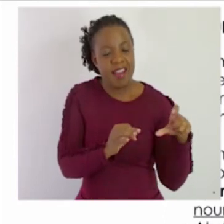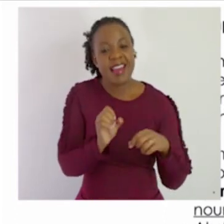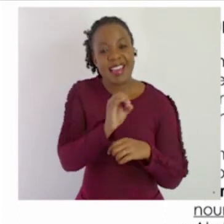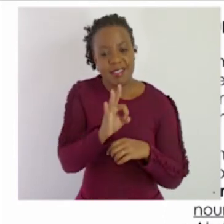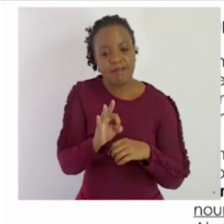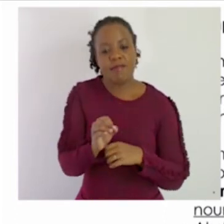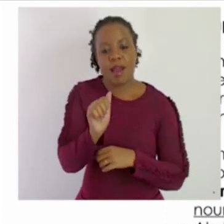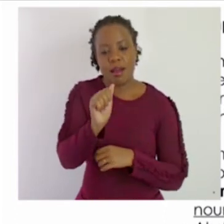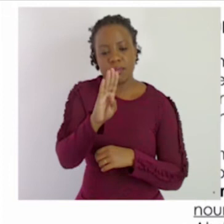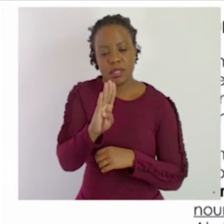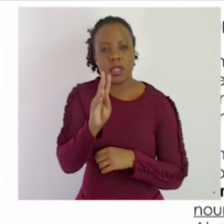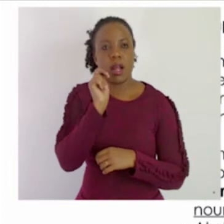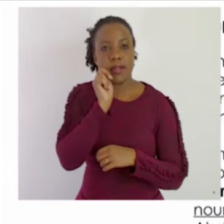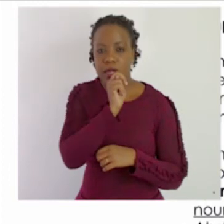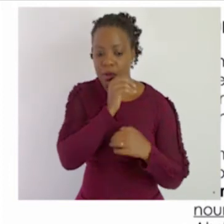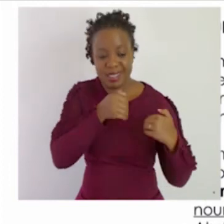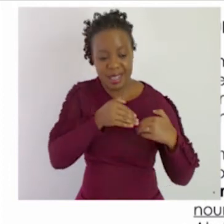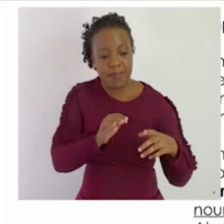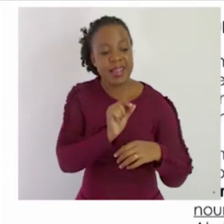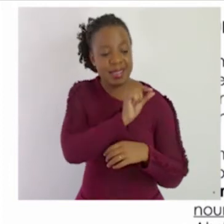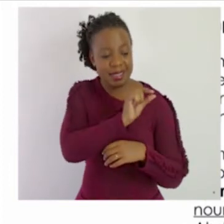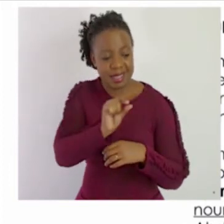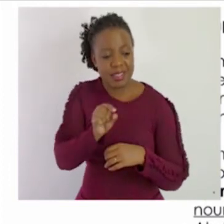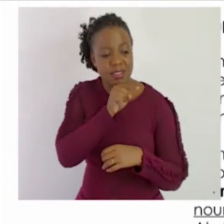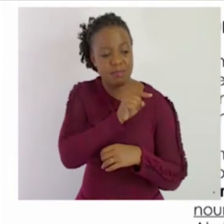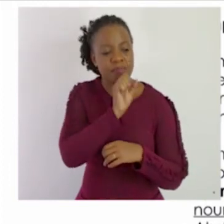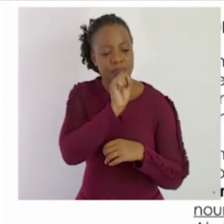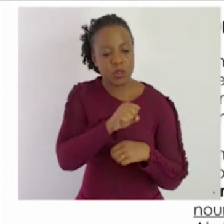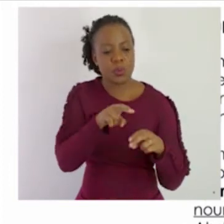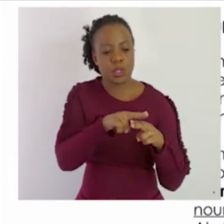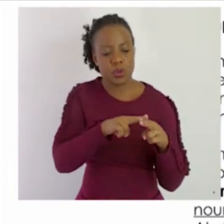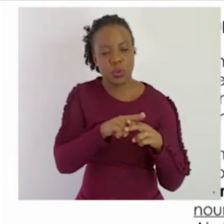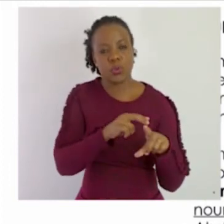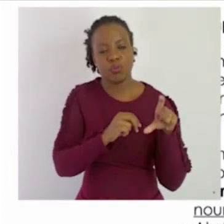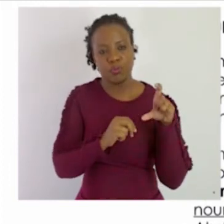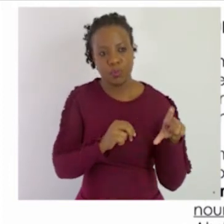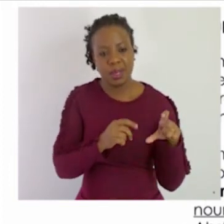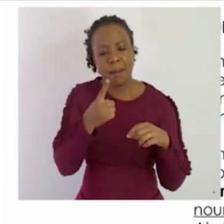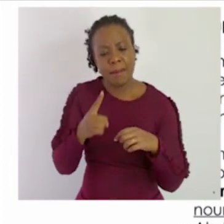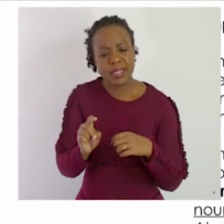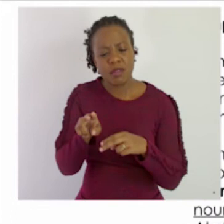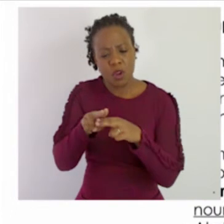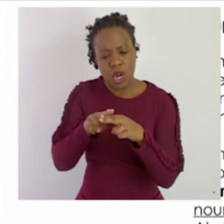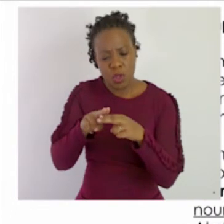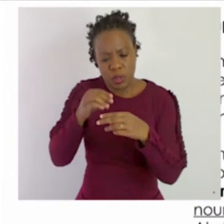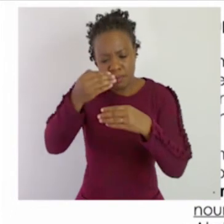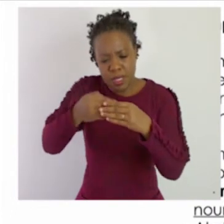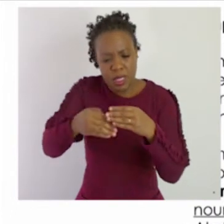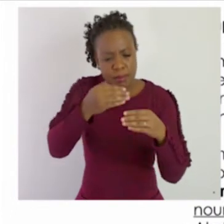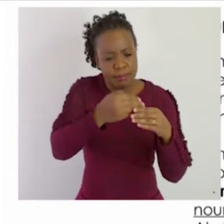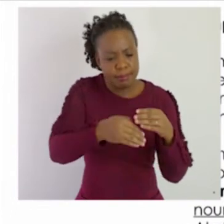sentence, that's when we can put a capital letter. Otherwise, if they come in between somewhere in the middle